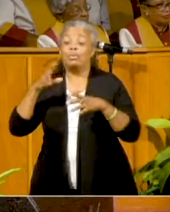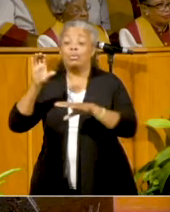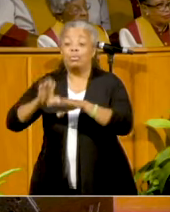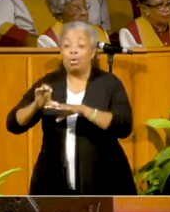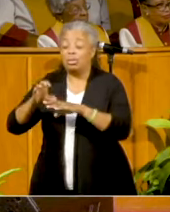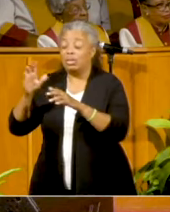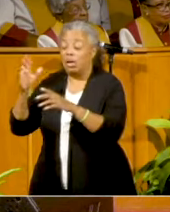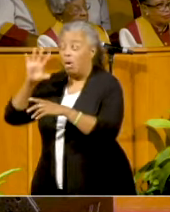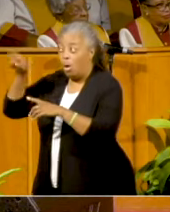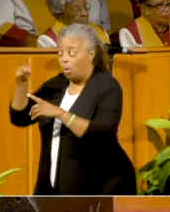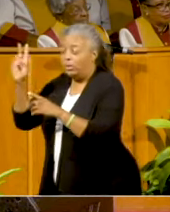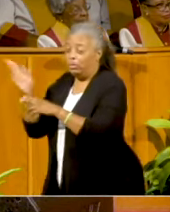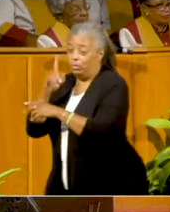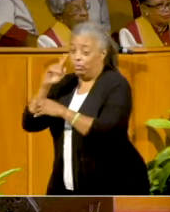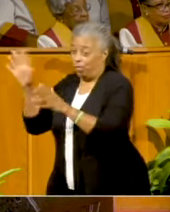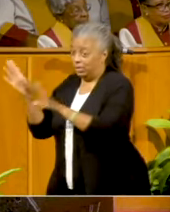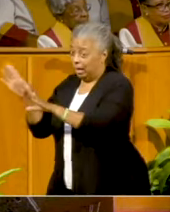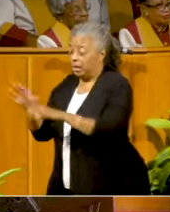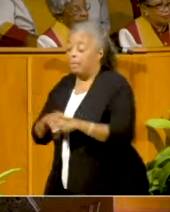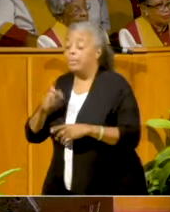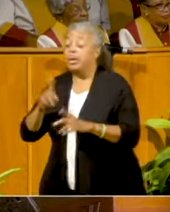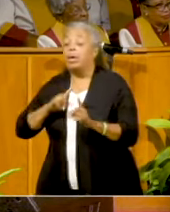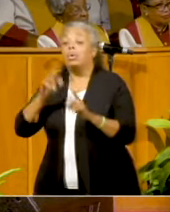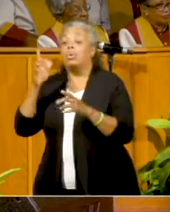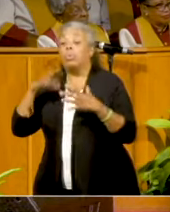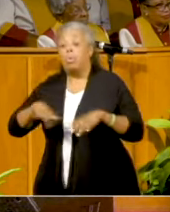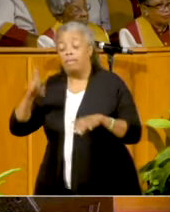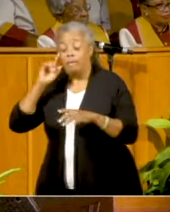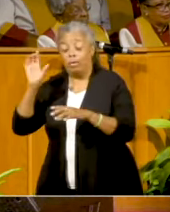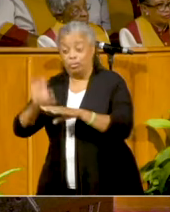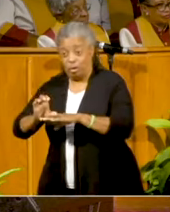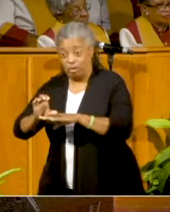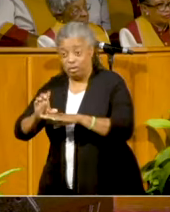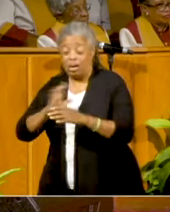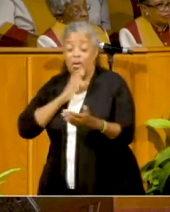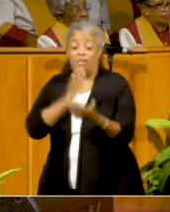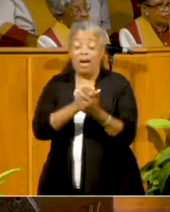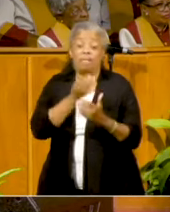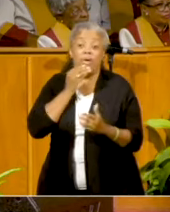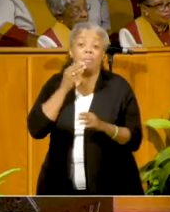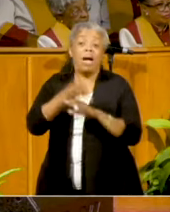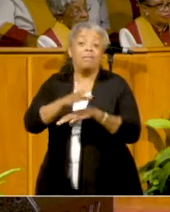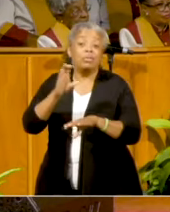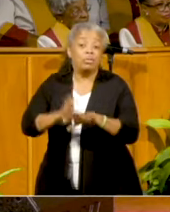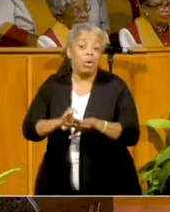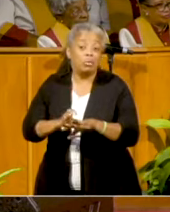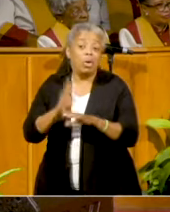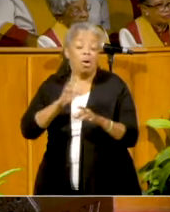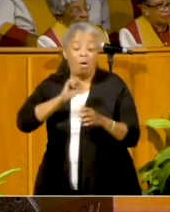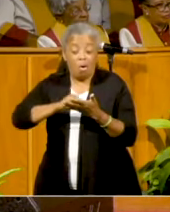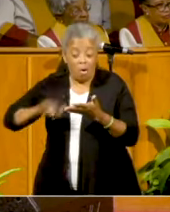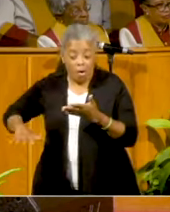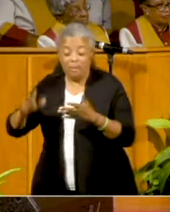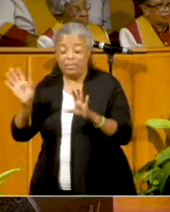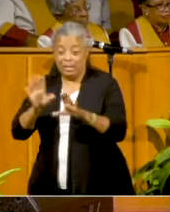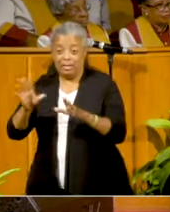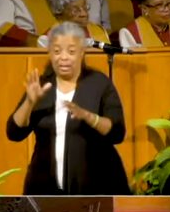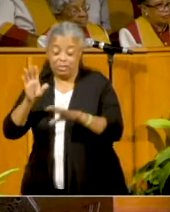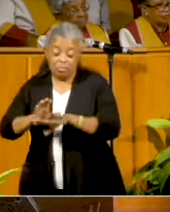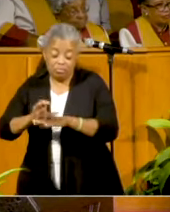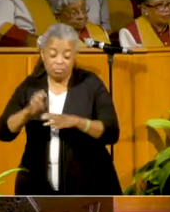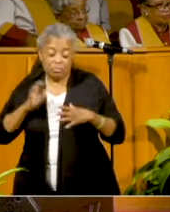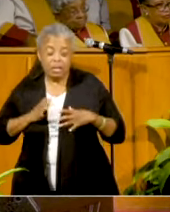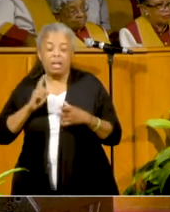reserved for Sunday, and you wore them to church, and when you got home, you immediately took them off and put on your play clothes, because